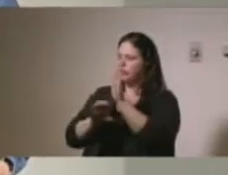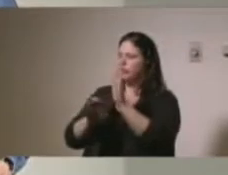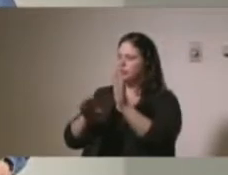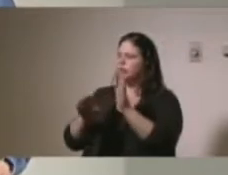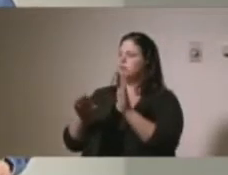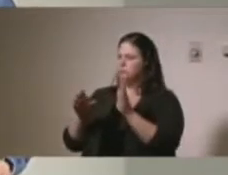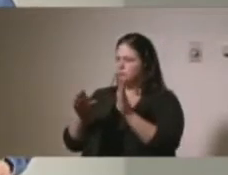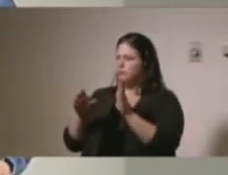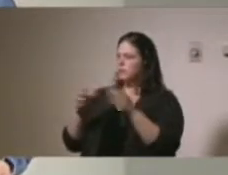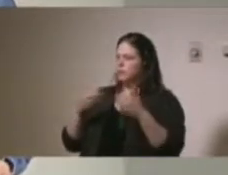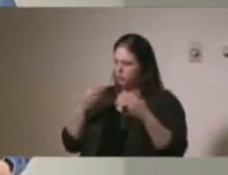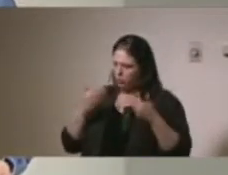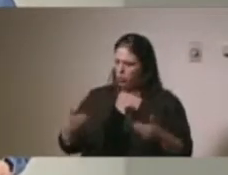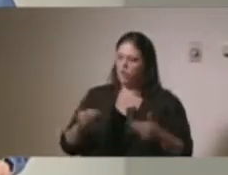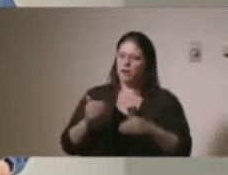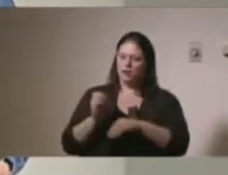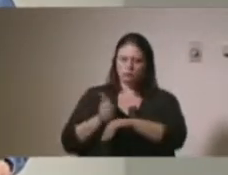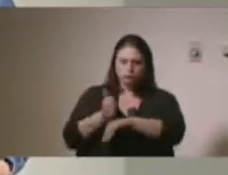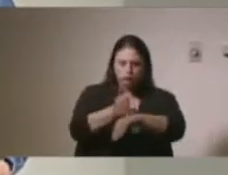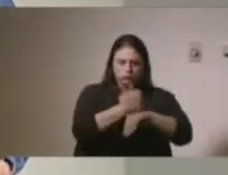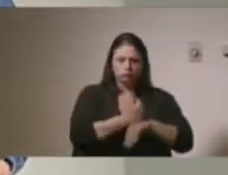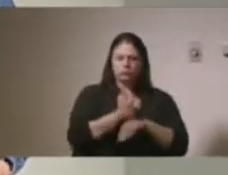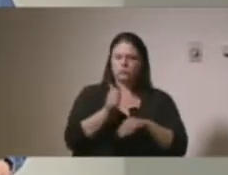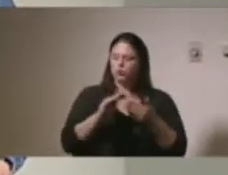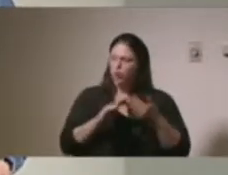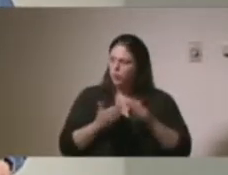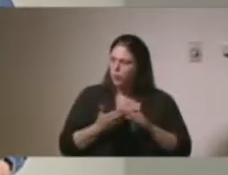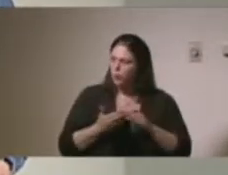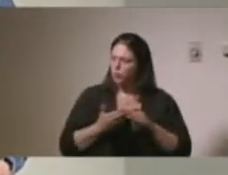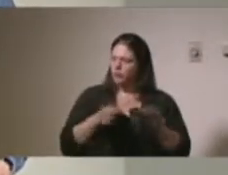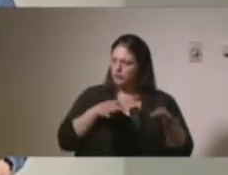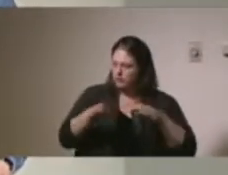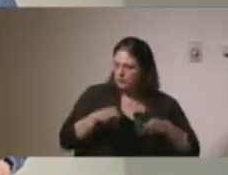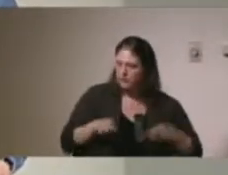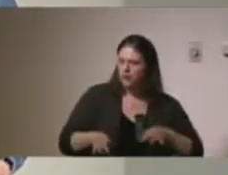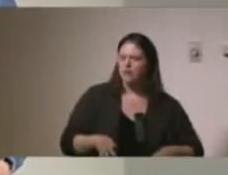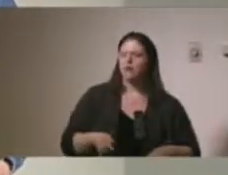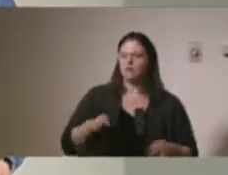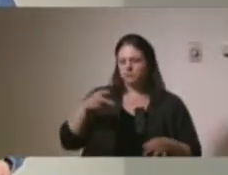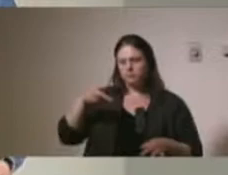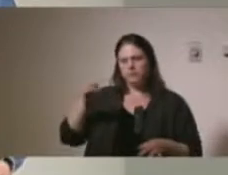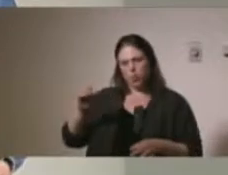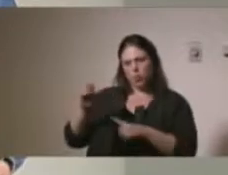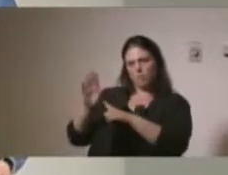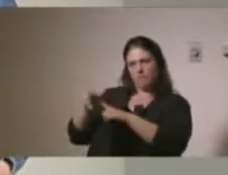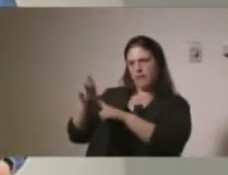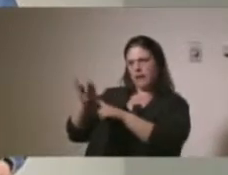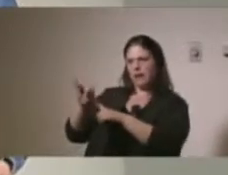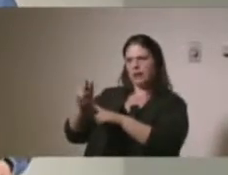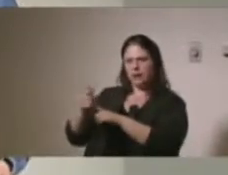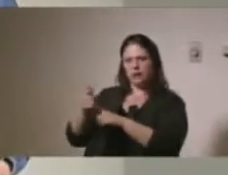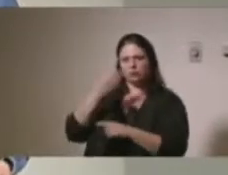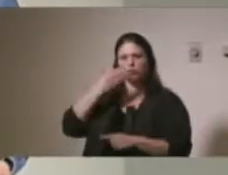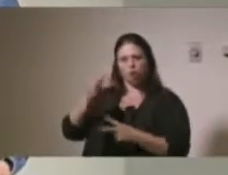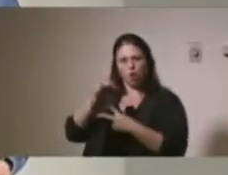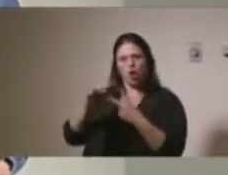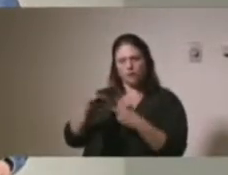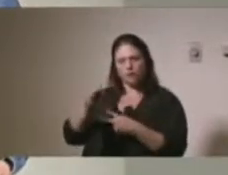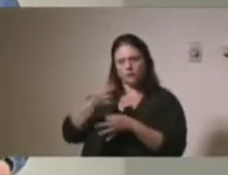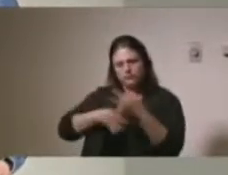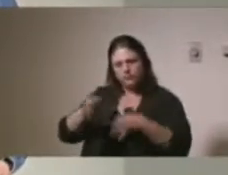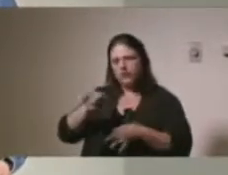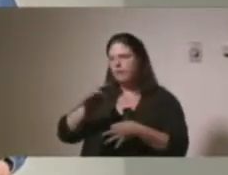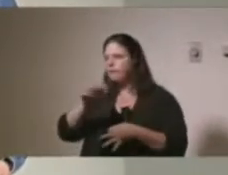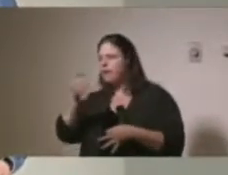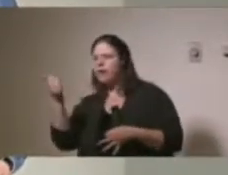community. We can start doing education with the community and expressing that this is an actual viable alternative to, again,